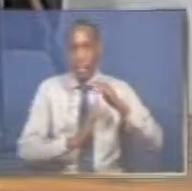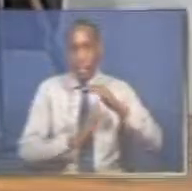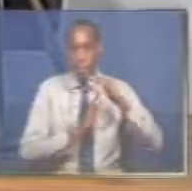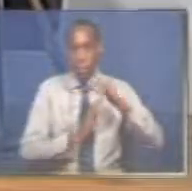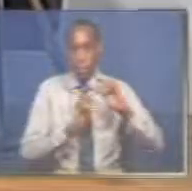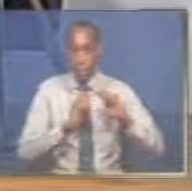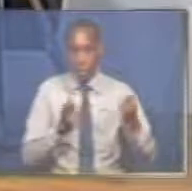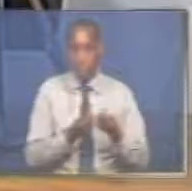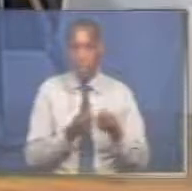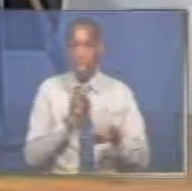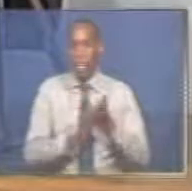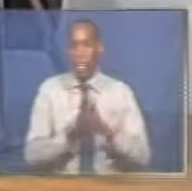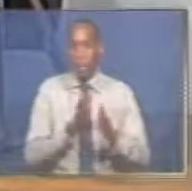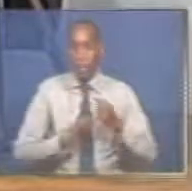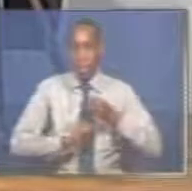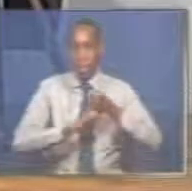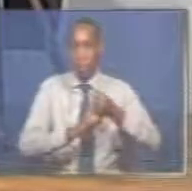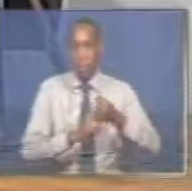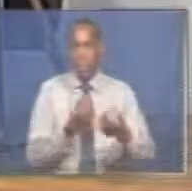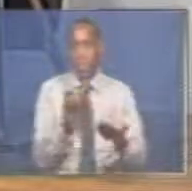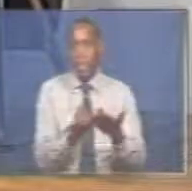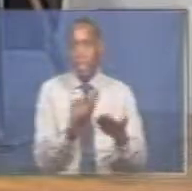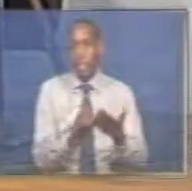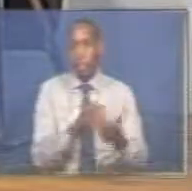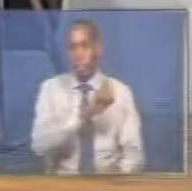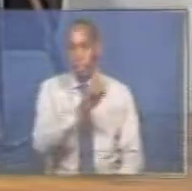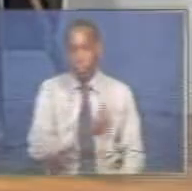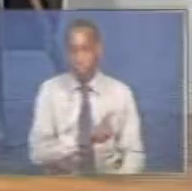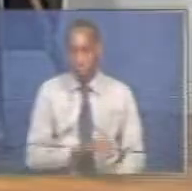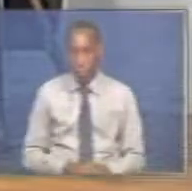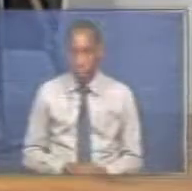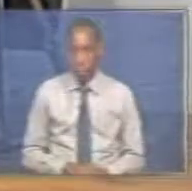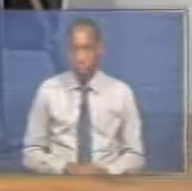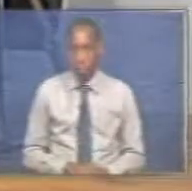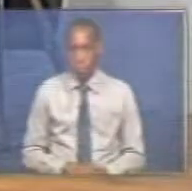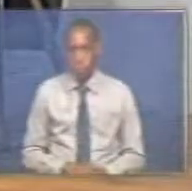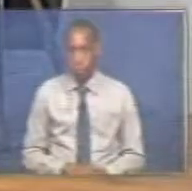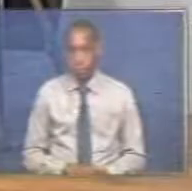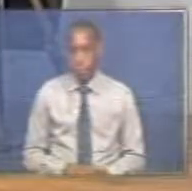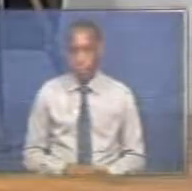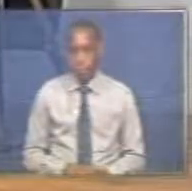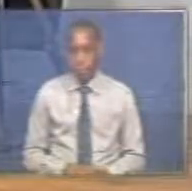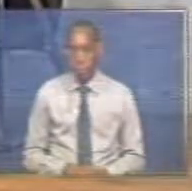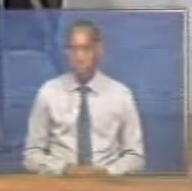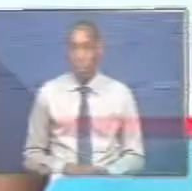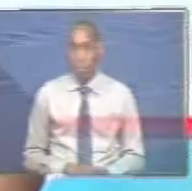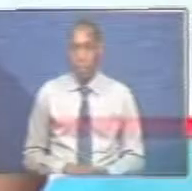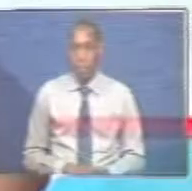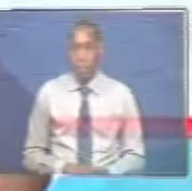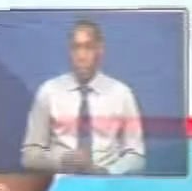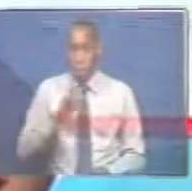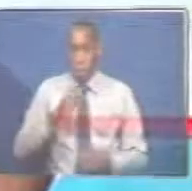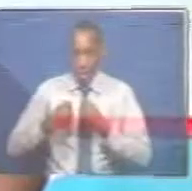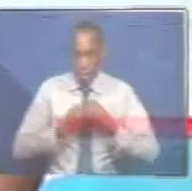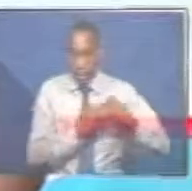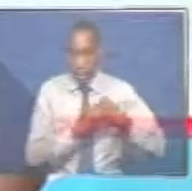hardly support themselves financially? Okay, I think it's very tricky because one of the main challenges is the lack